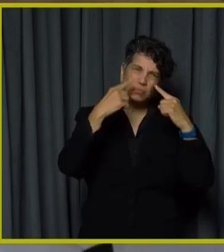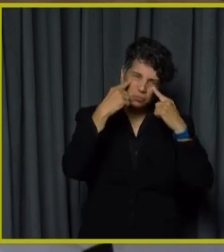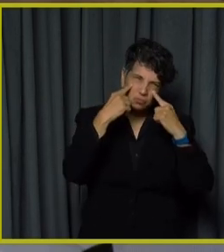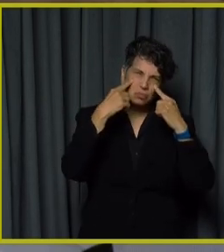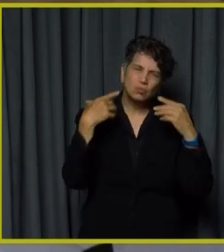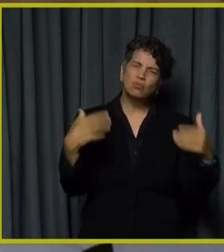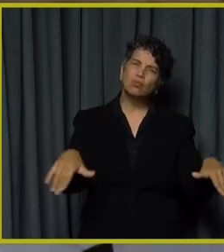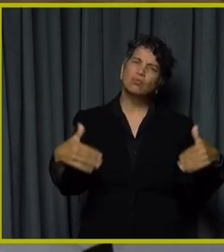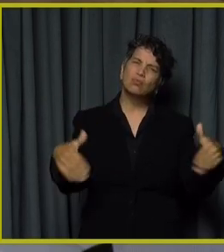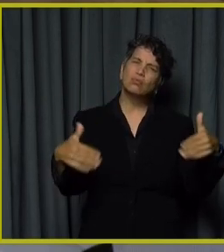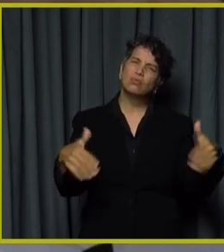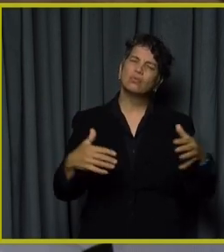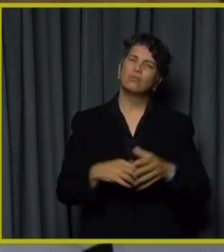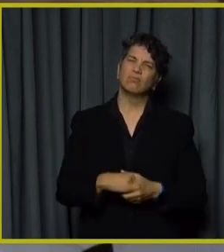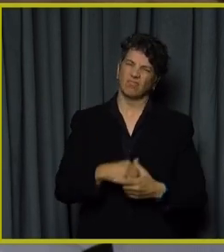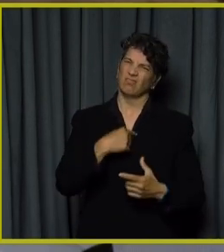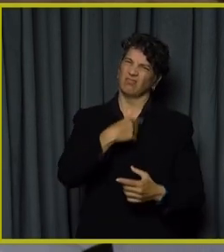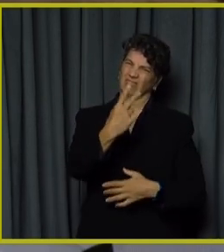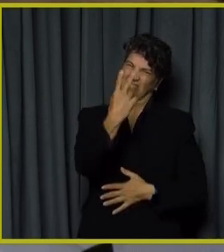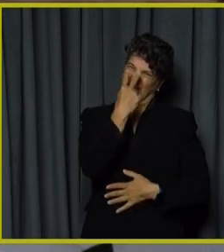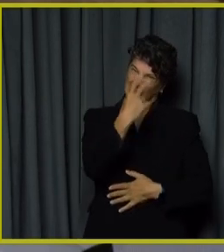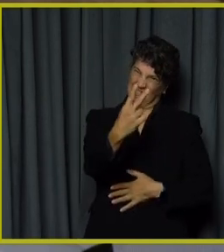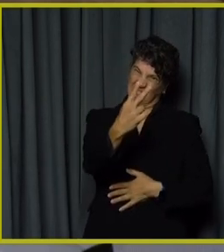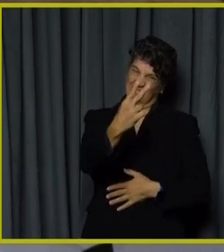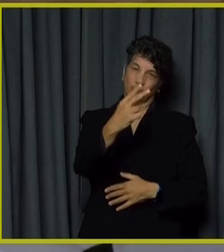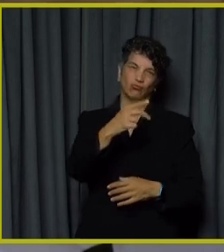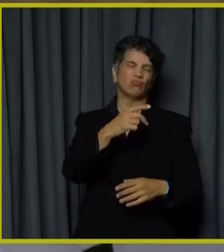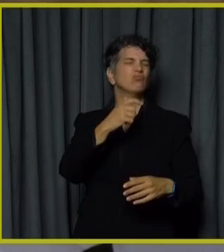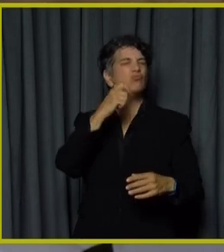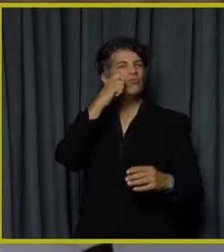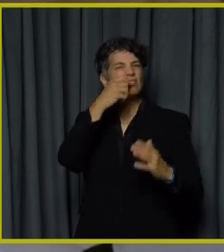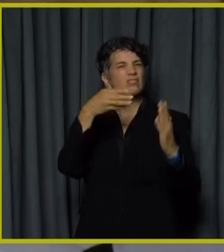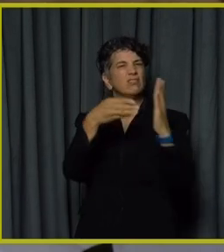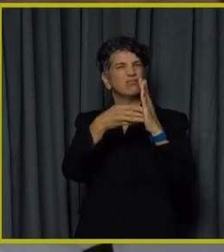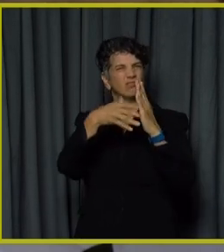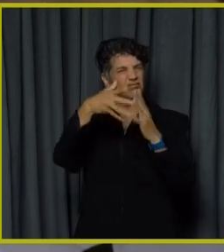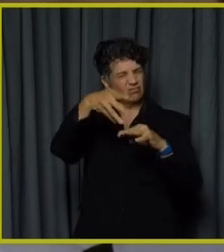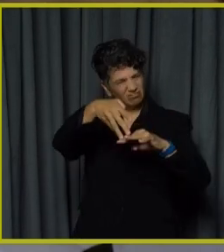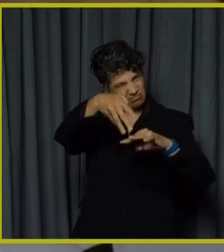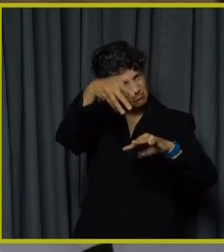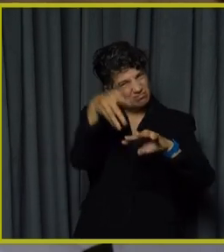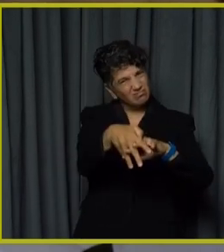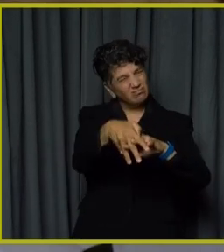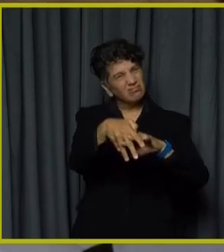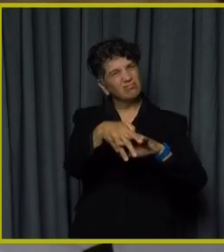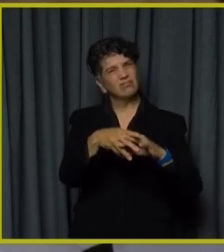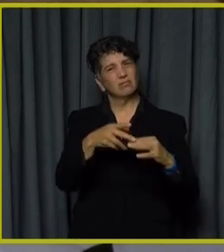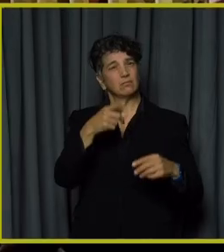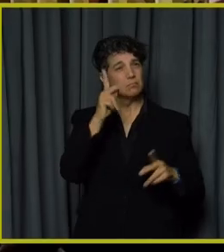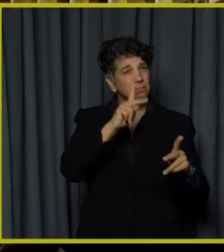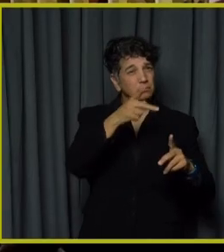racism often makes these struggles worse for people of color and Native people like me.